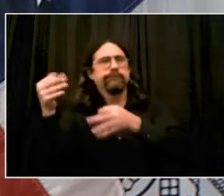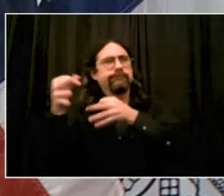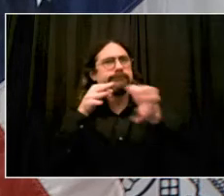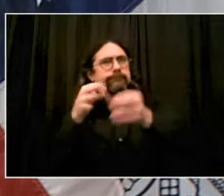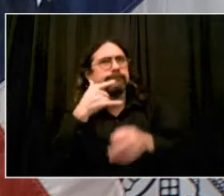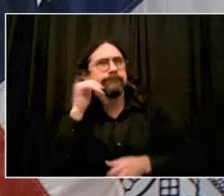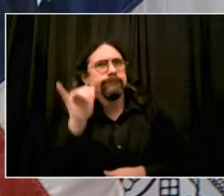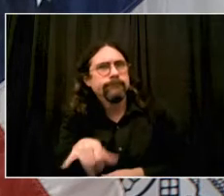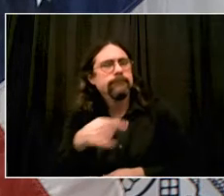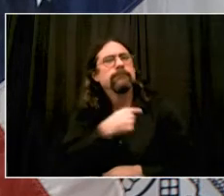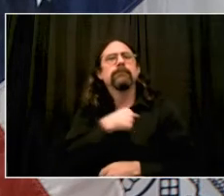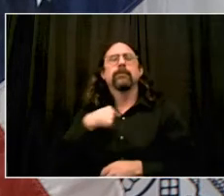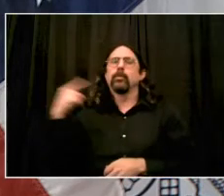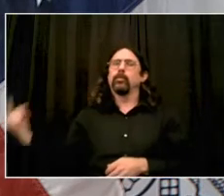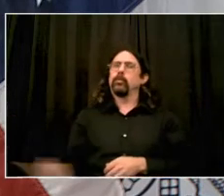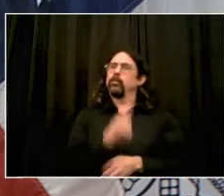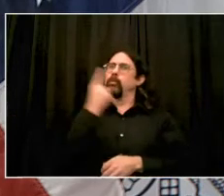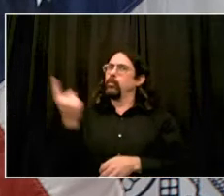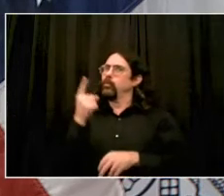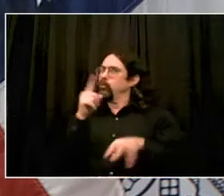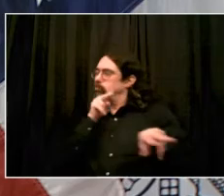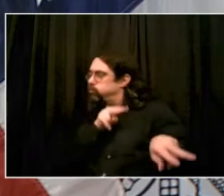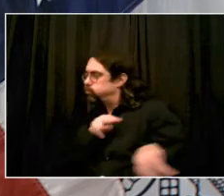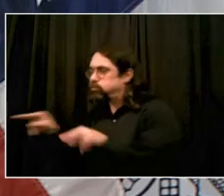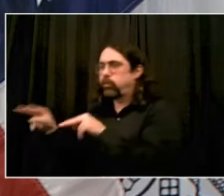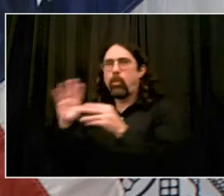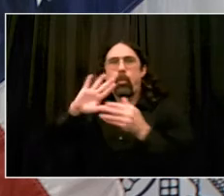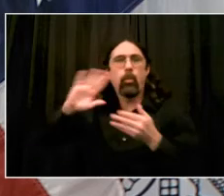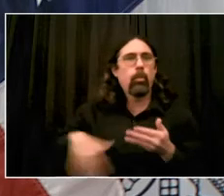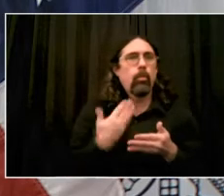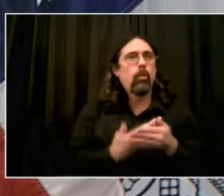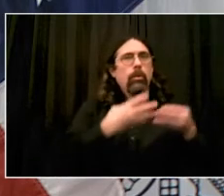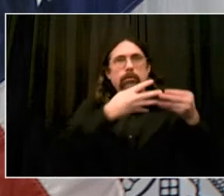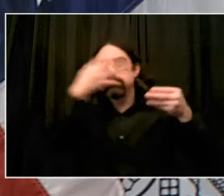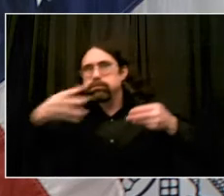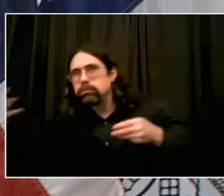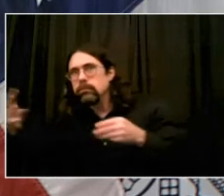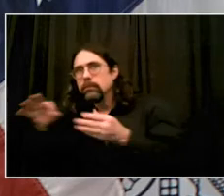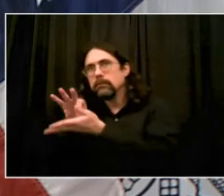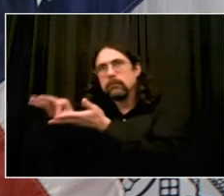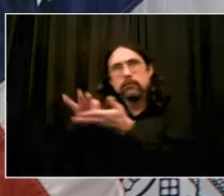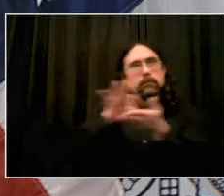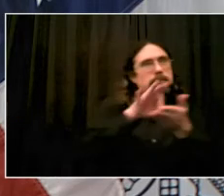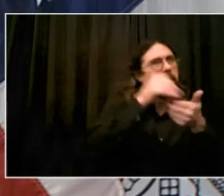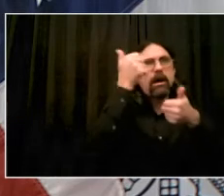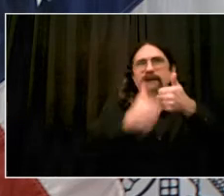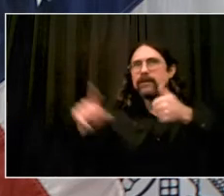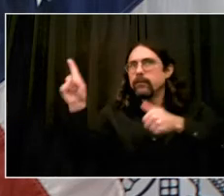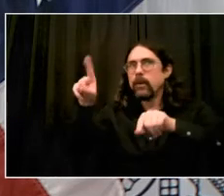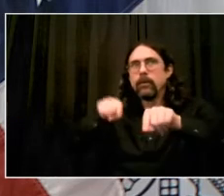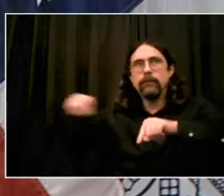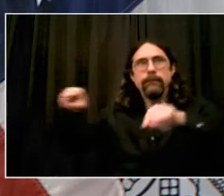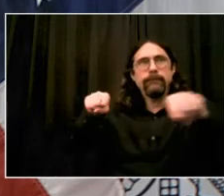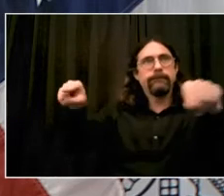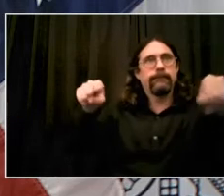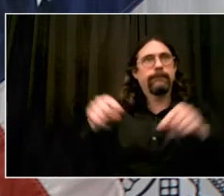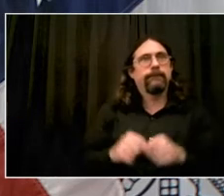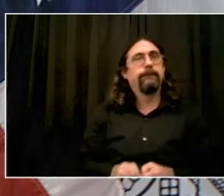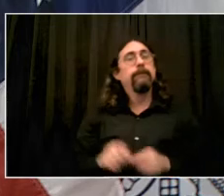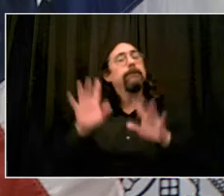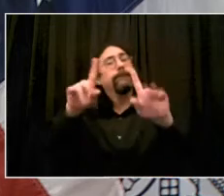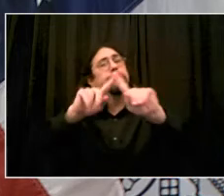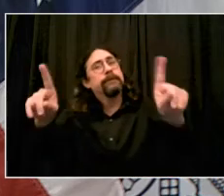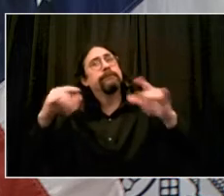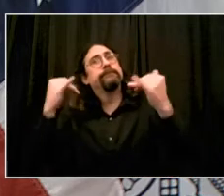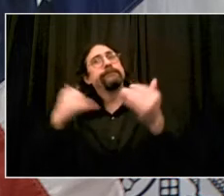somewhat different so far in terms of not as many people going into the ICU. Thank God, people